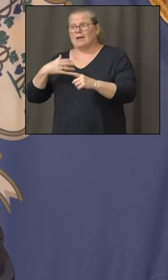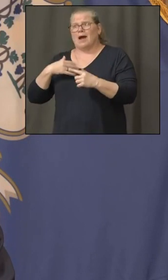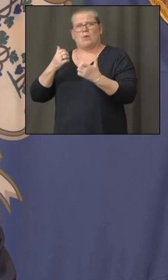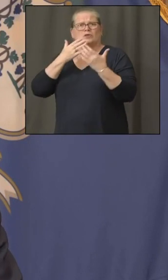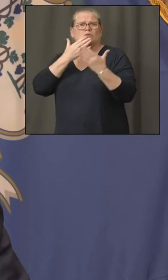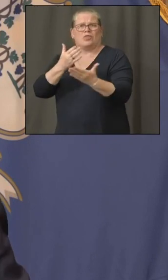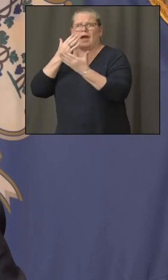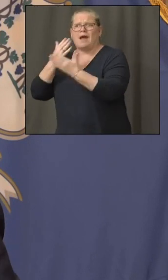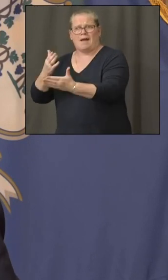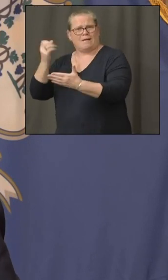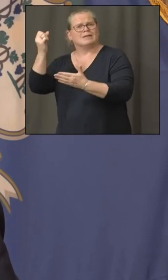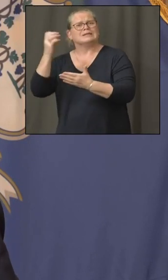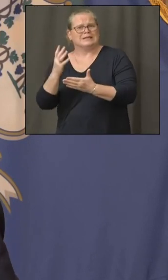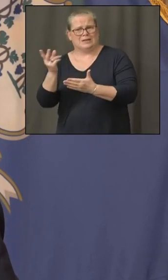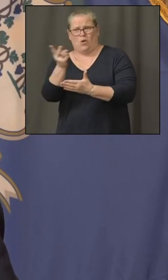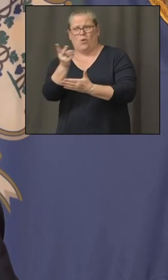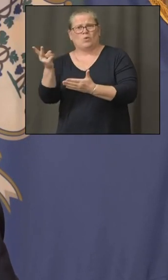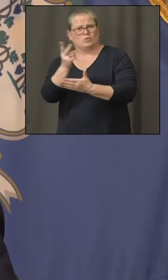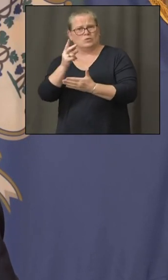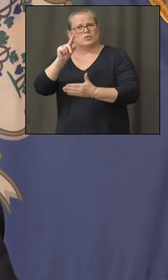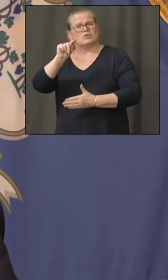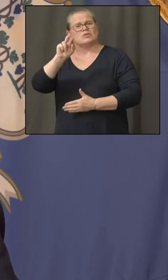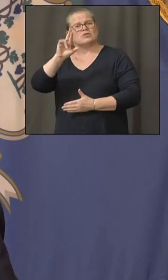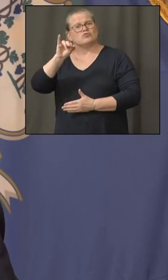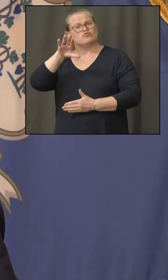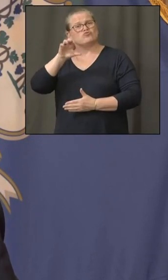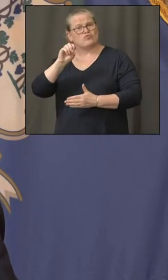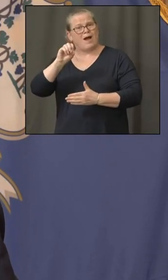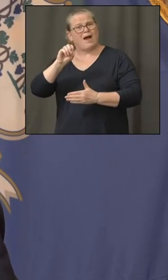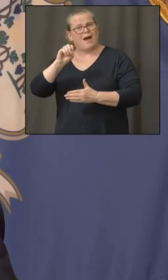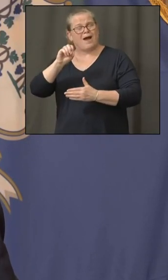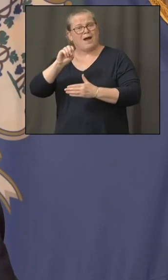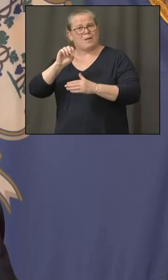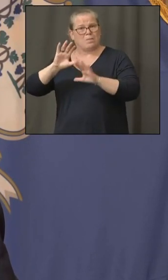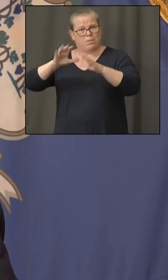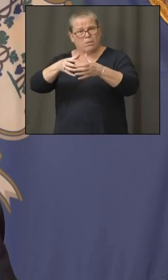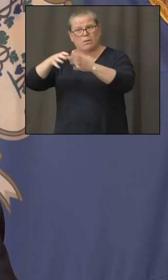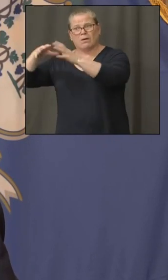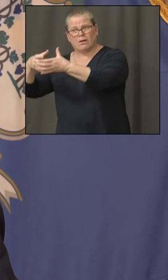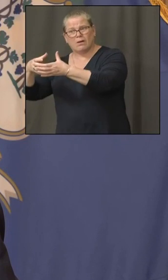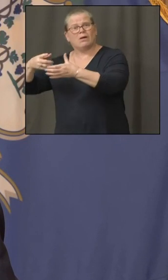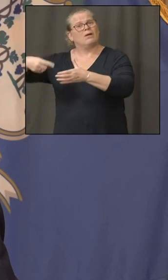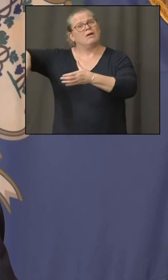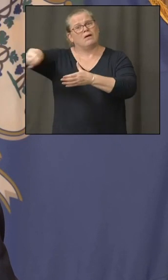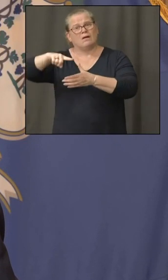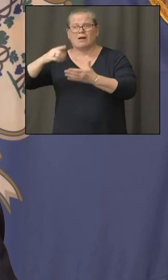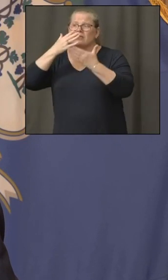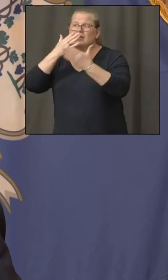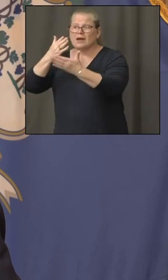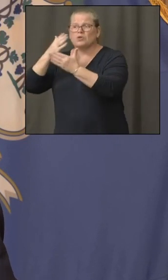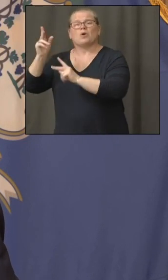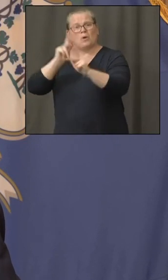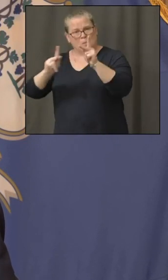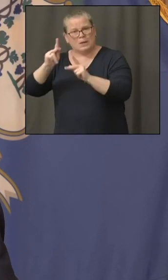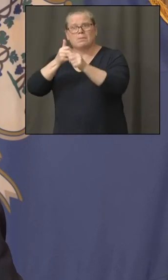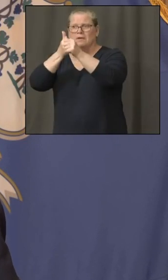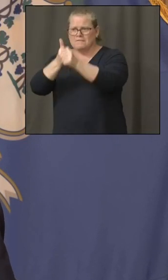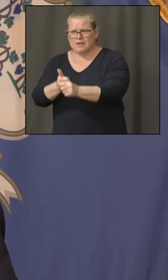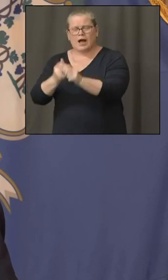it. We've had a number of people at the casinos. People are taking the distancing seriously there, and thank you for that. It does make a